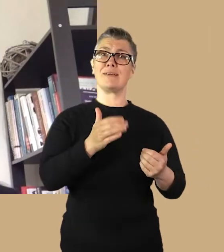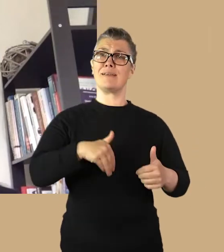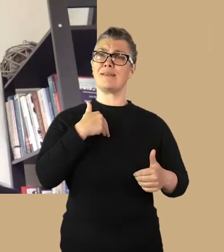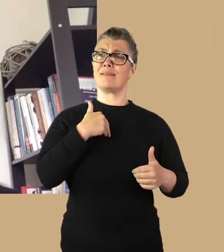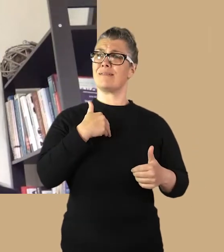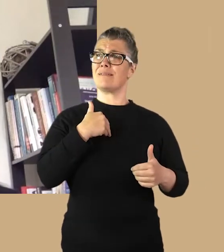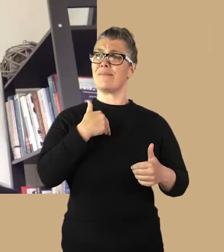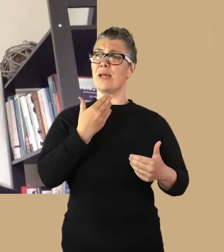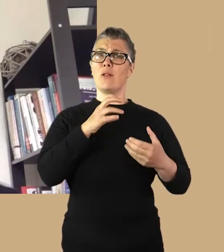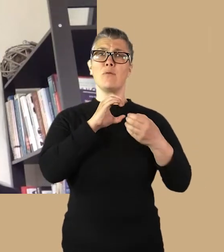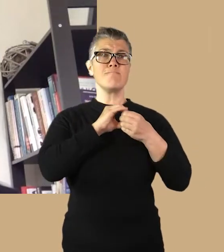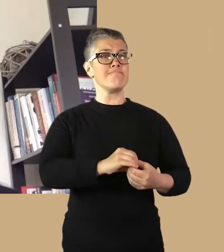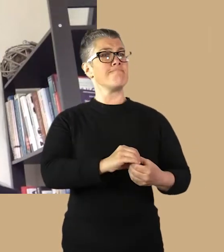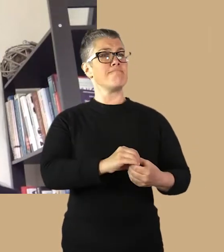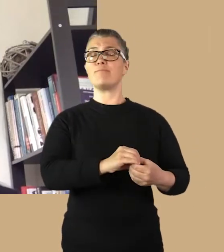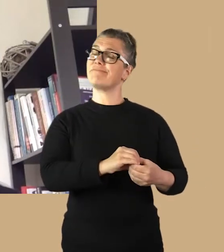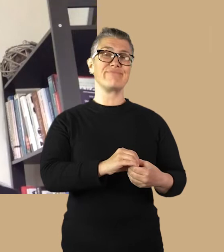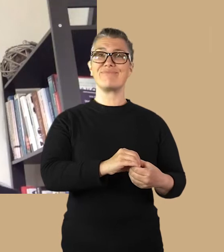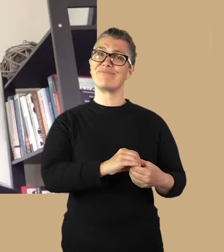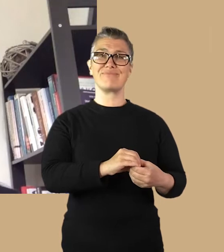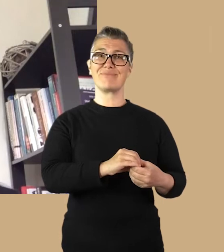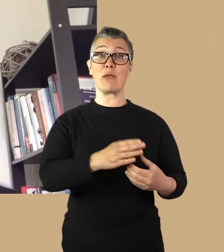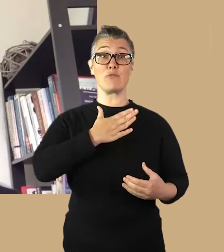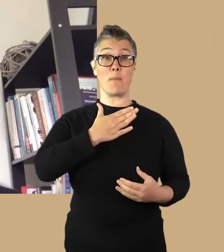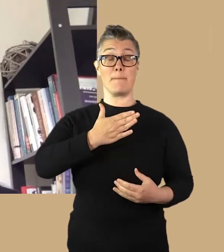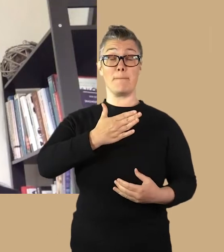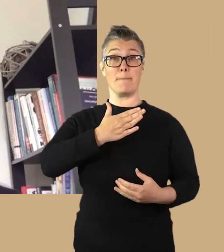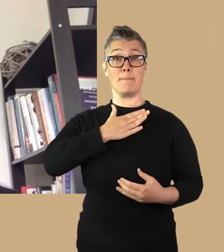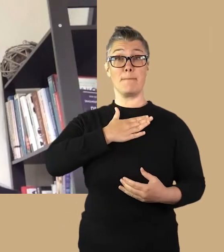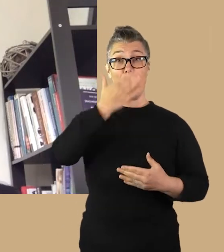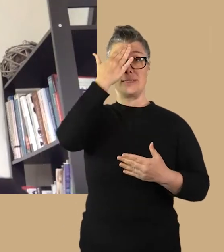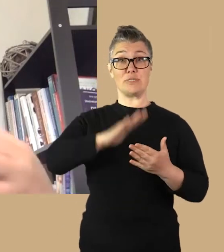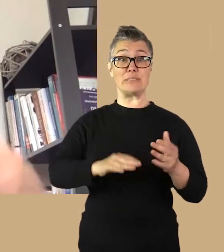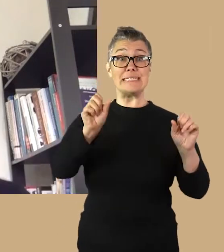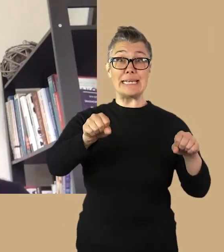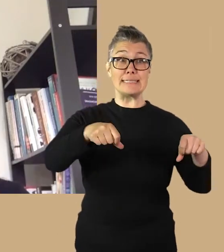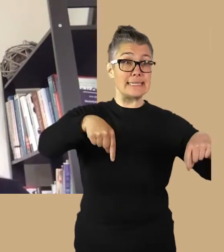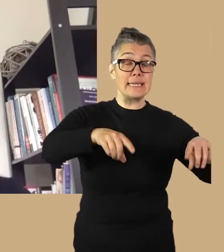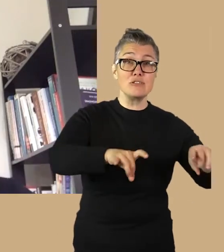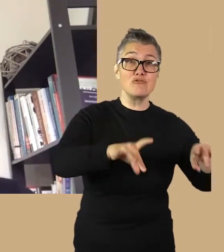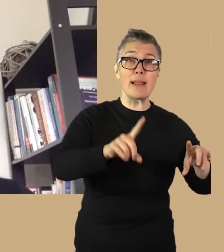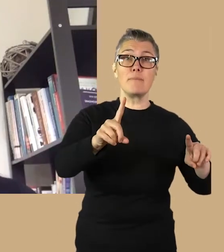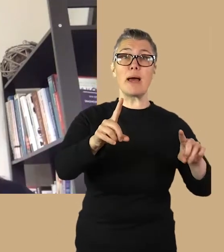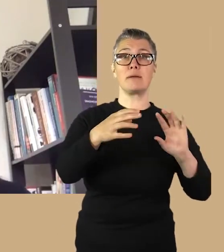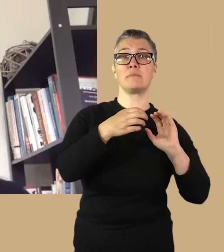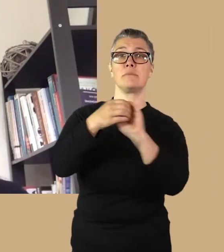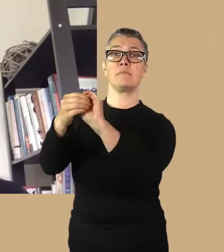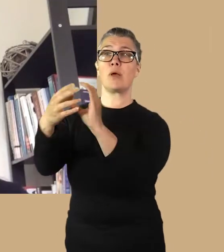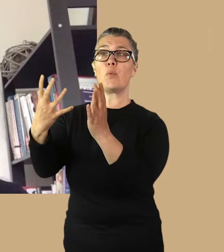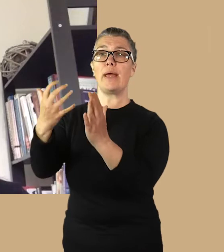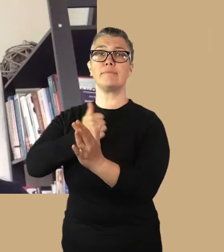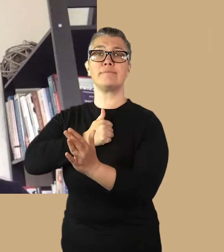So in my experience, they're fighting the fact that, well, we are in Australia, but we belong to